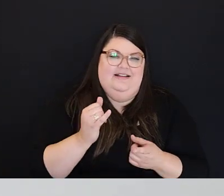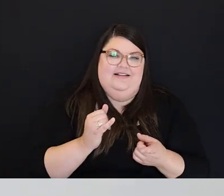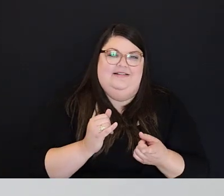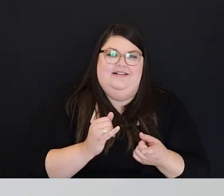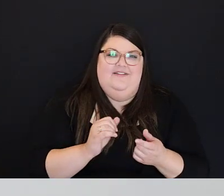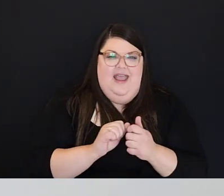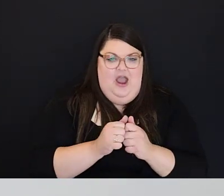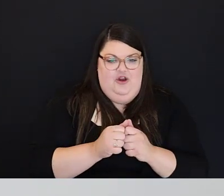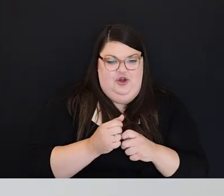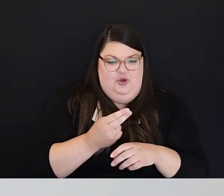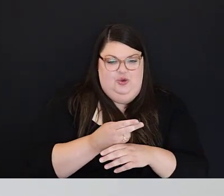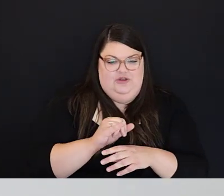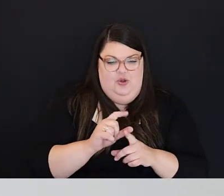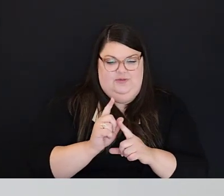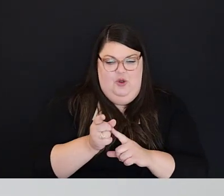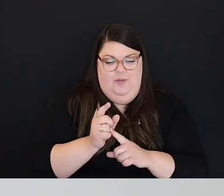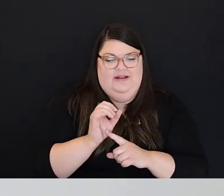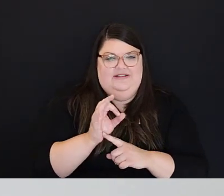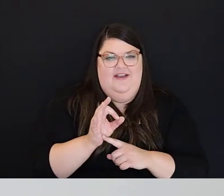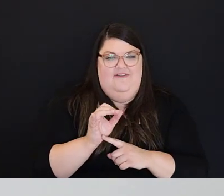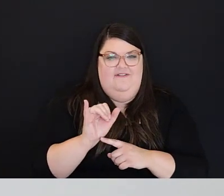how do you take these moments of